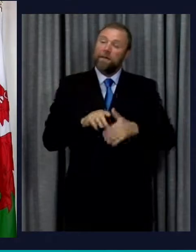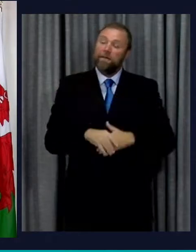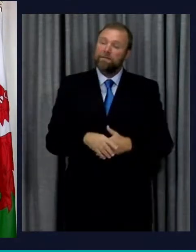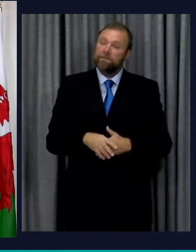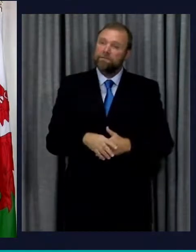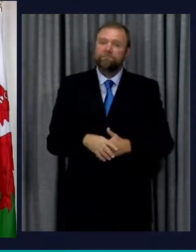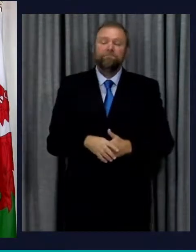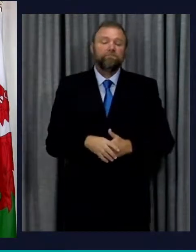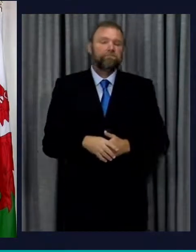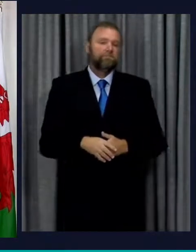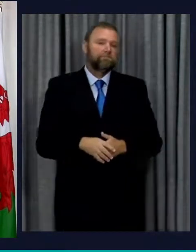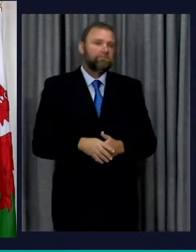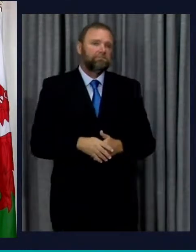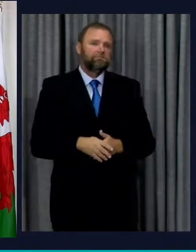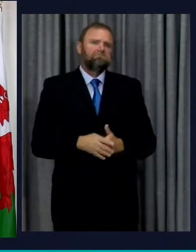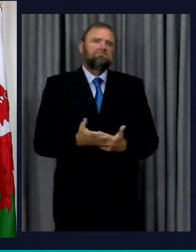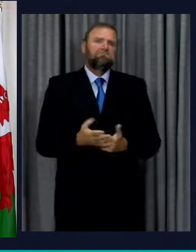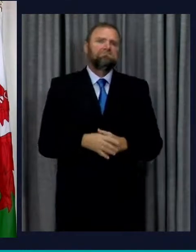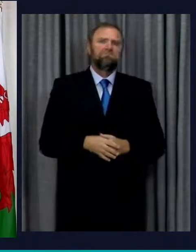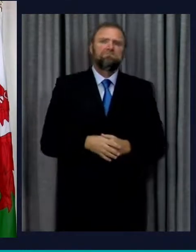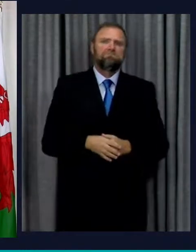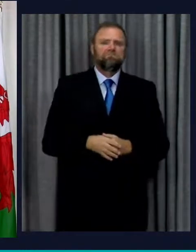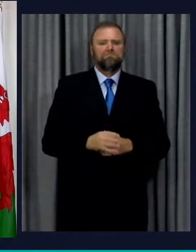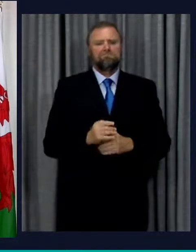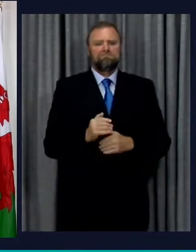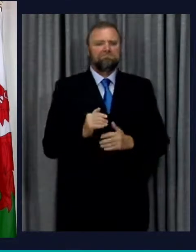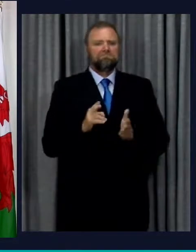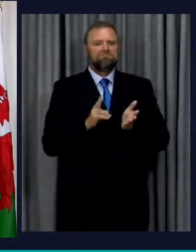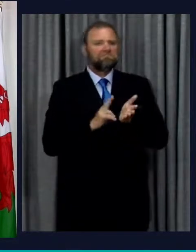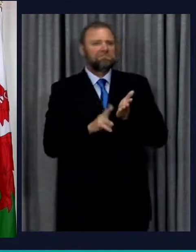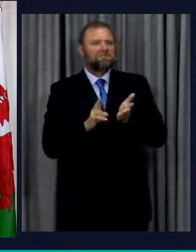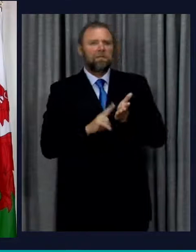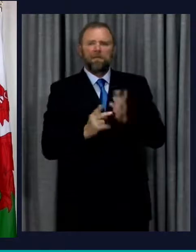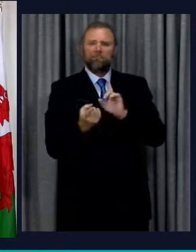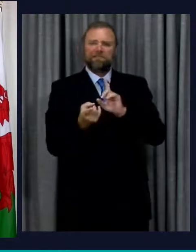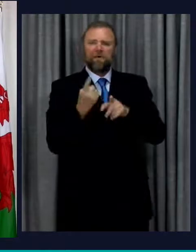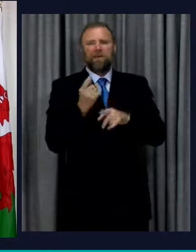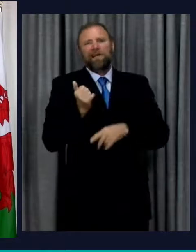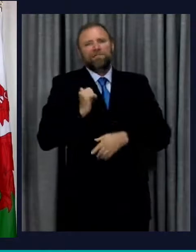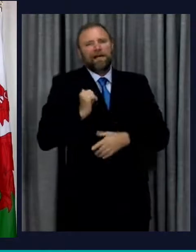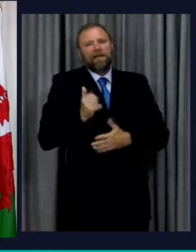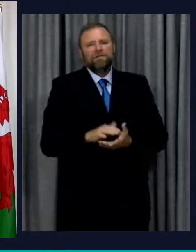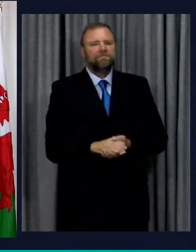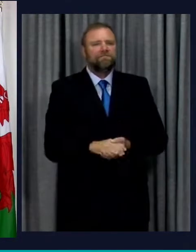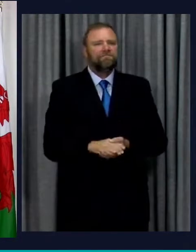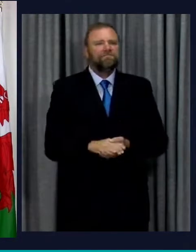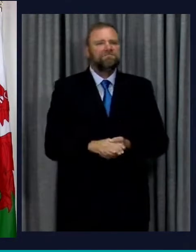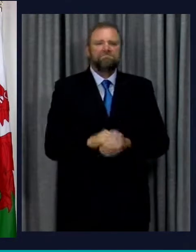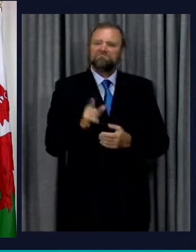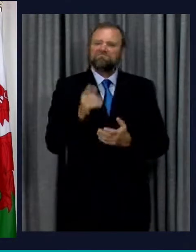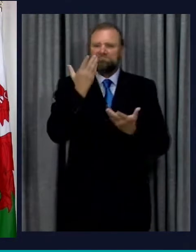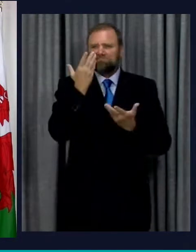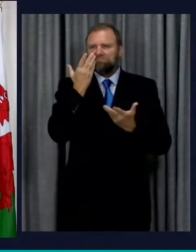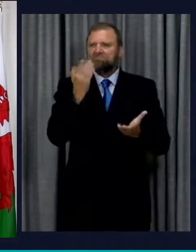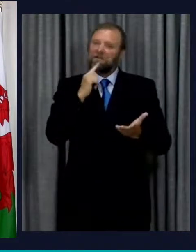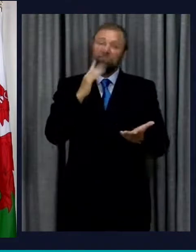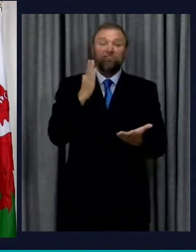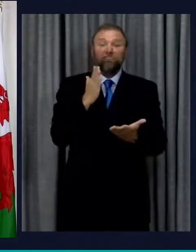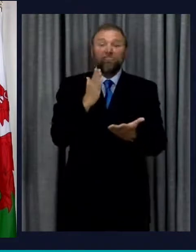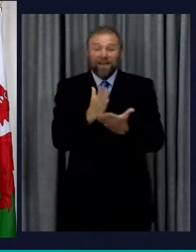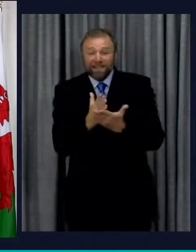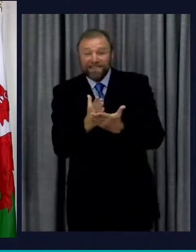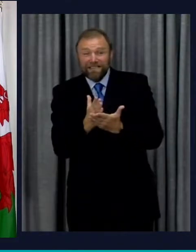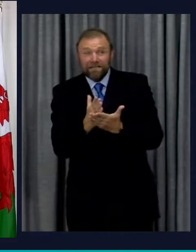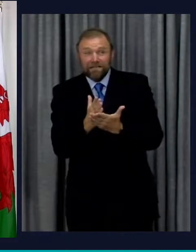response you expect from the Welsh Tories. It doesn't really reflect the reality of where we are in the history of